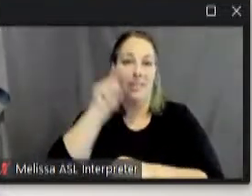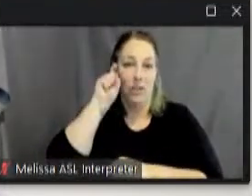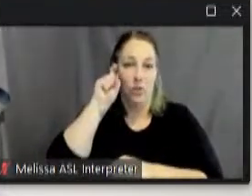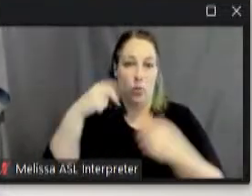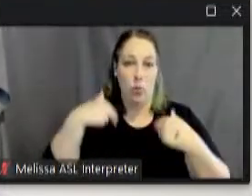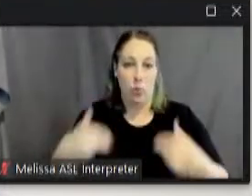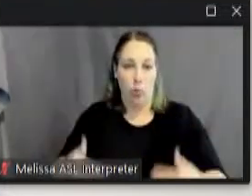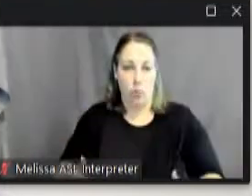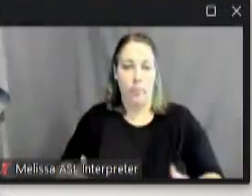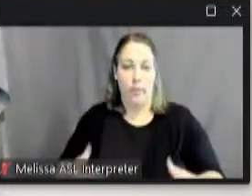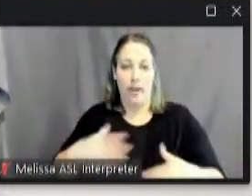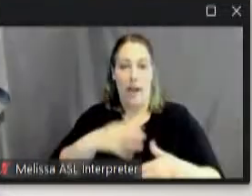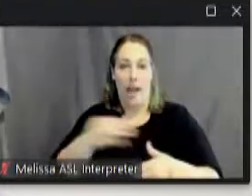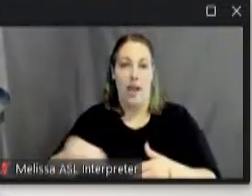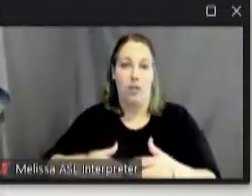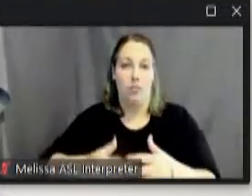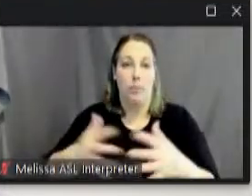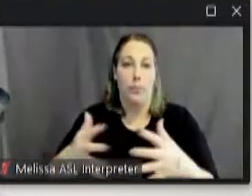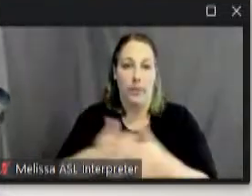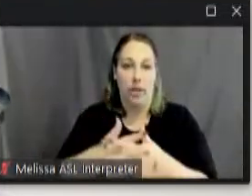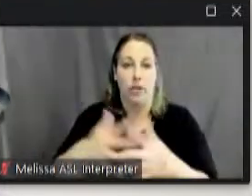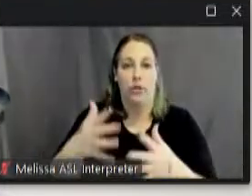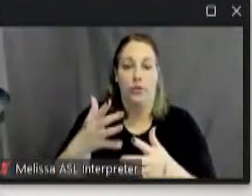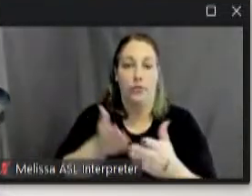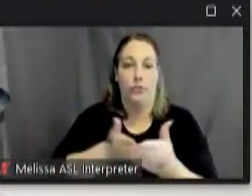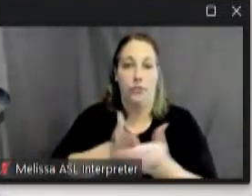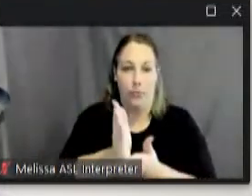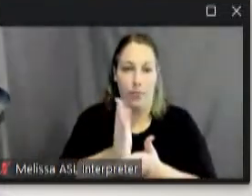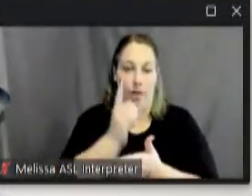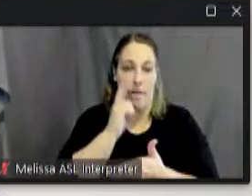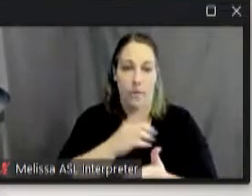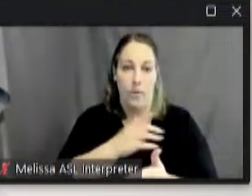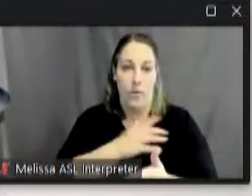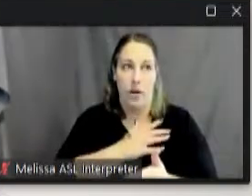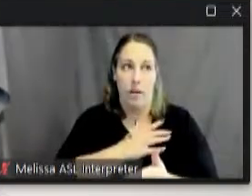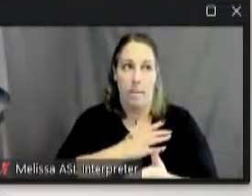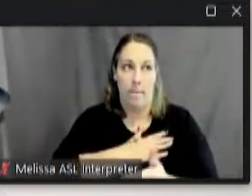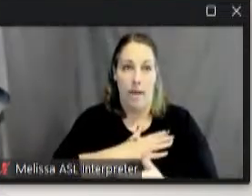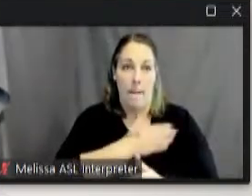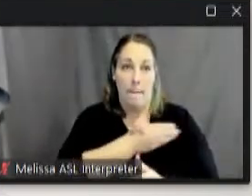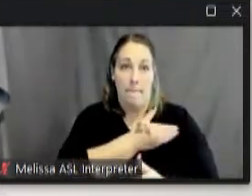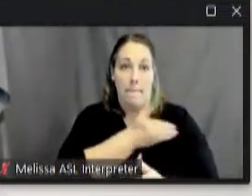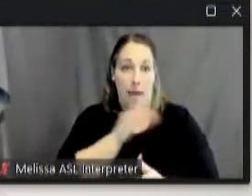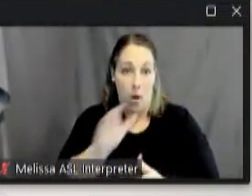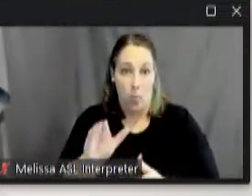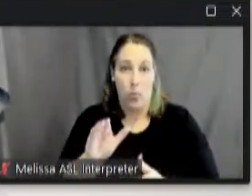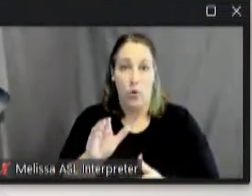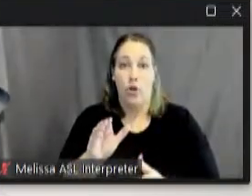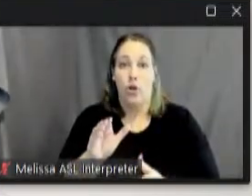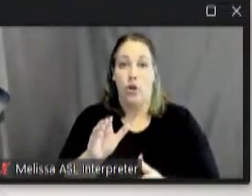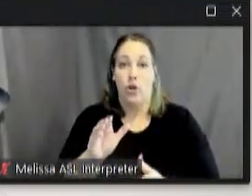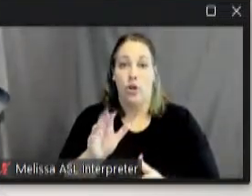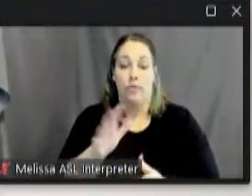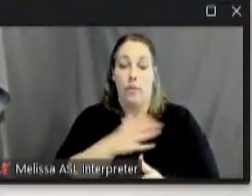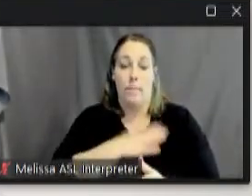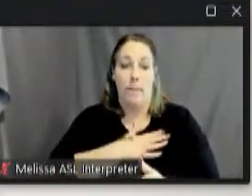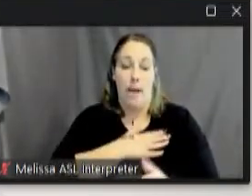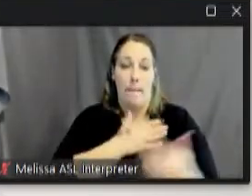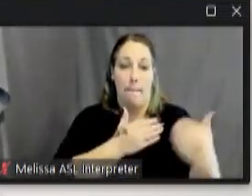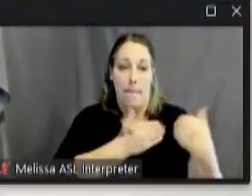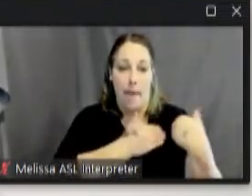my powers as Secretary of State for this department, and in front of this commission, and in